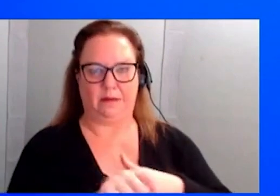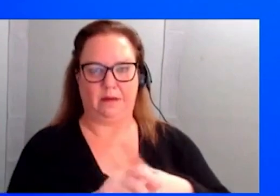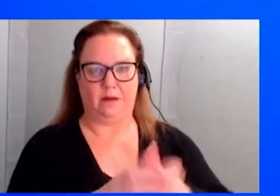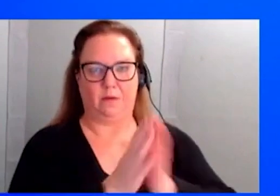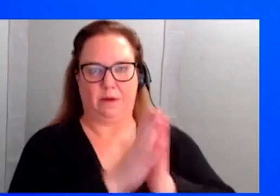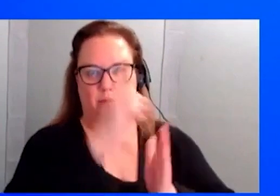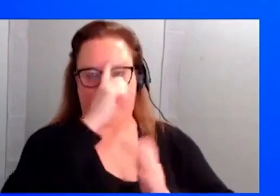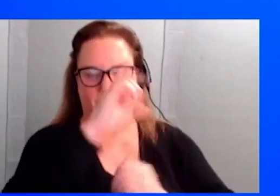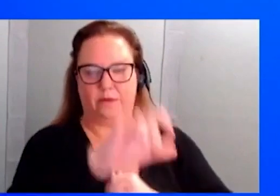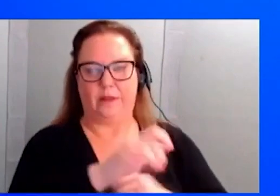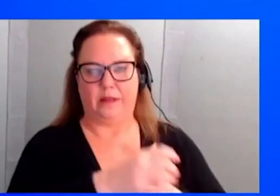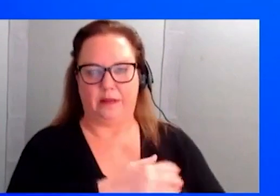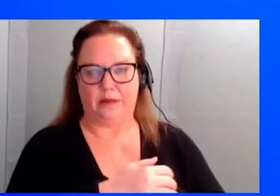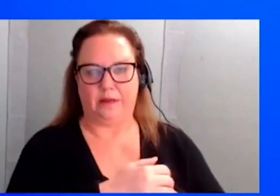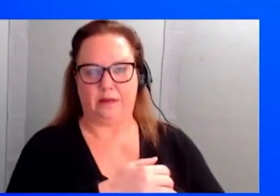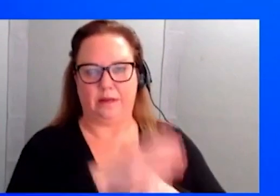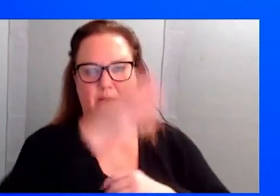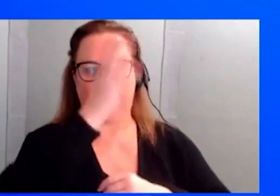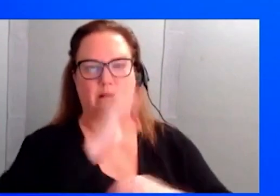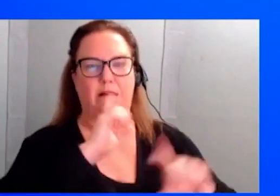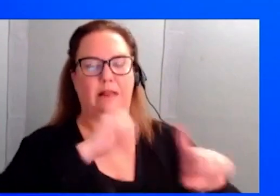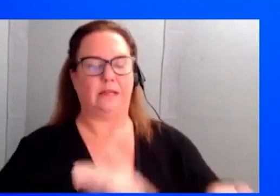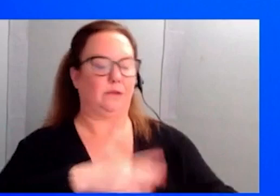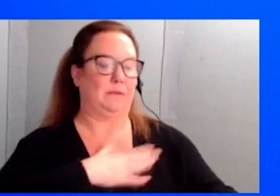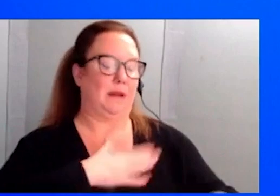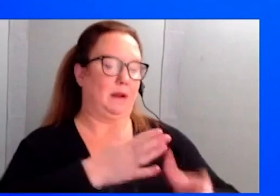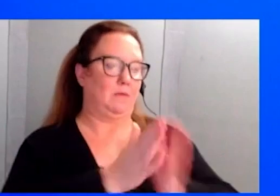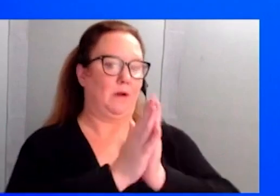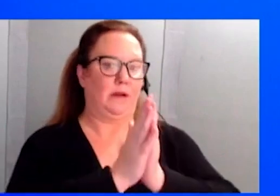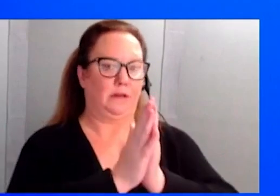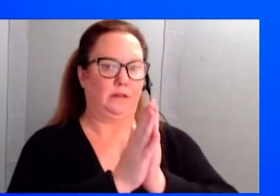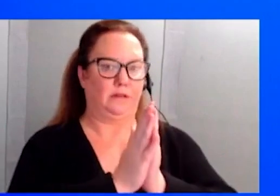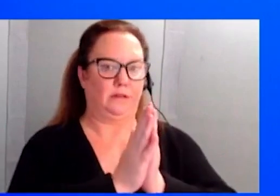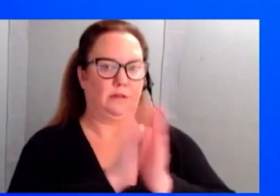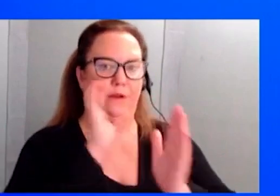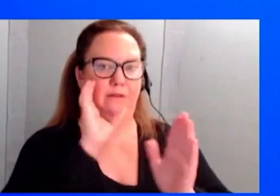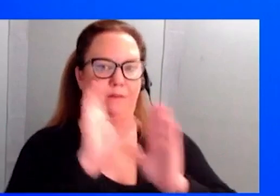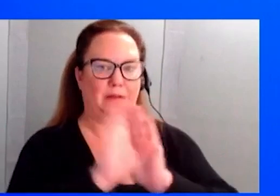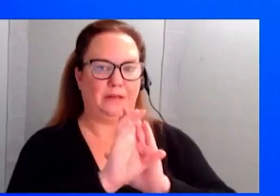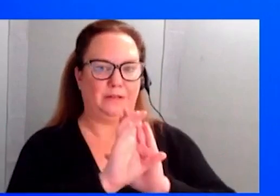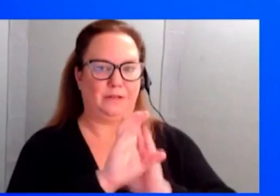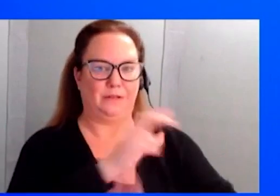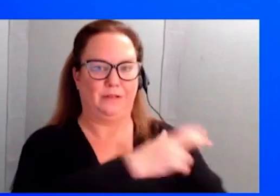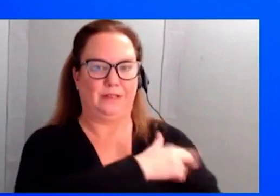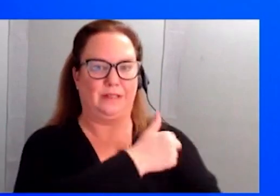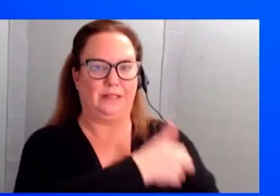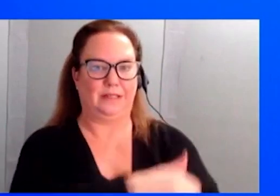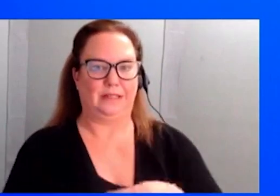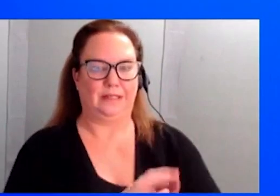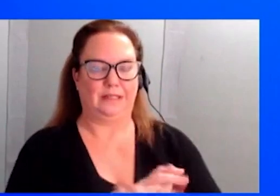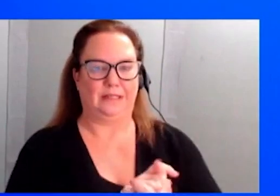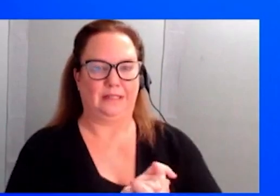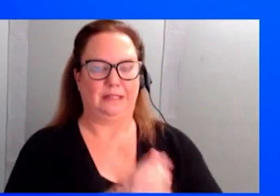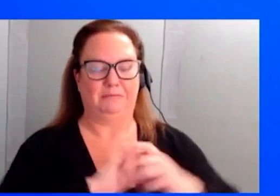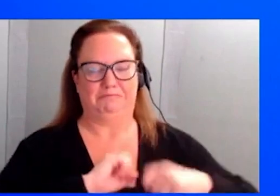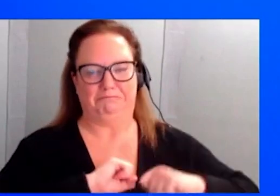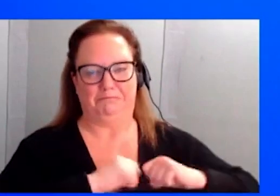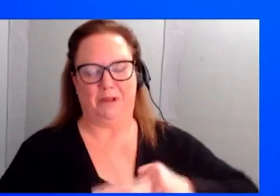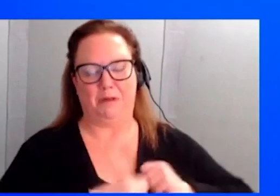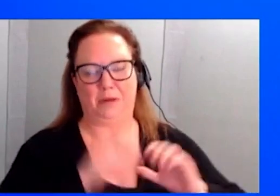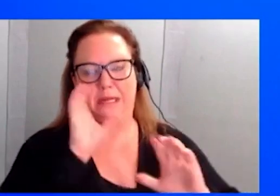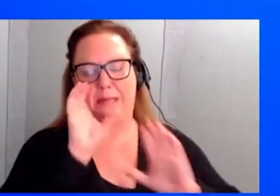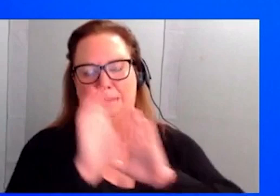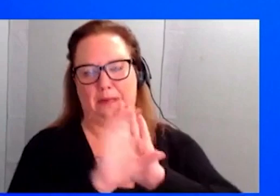and God did answer prayer there. And I think we have a picture of you in the hospital. I so we can pull that up. And it is very yes. heartbreaking, but I think it's